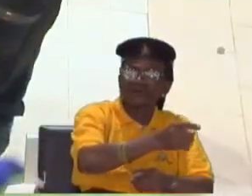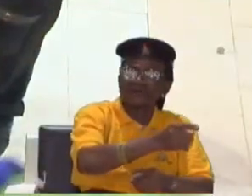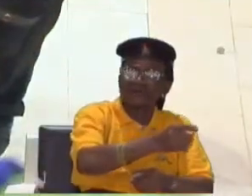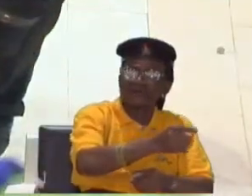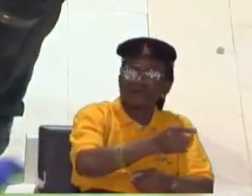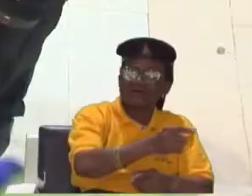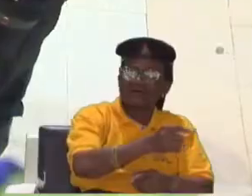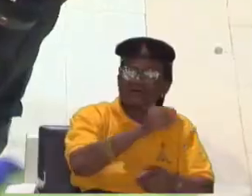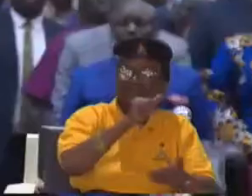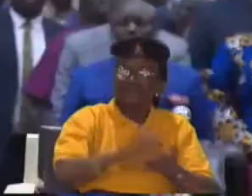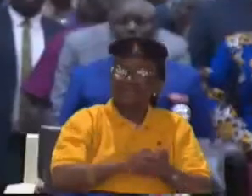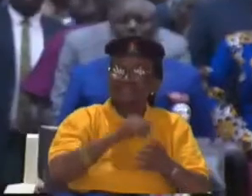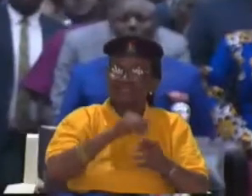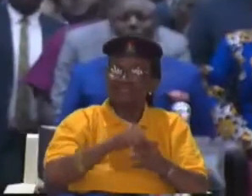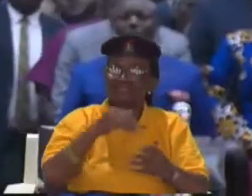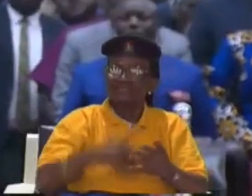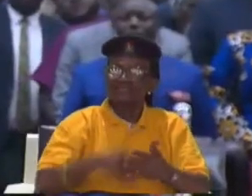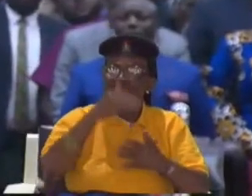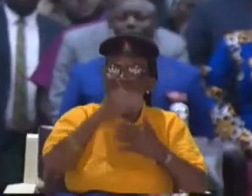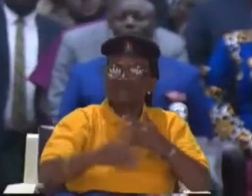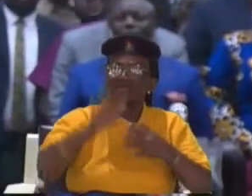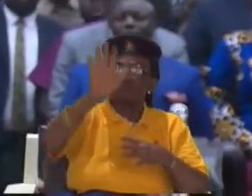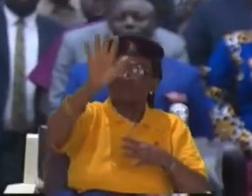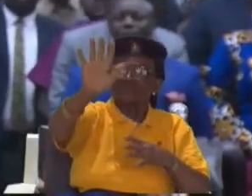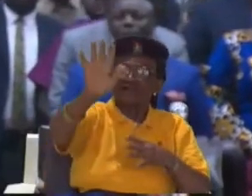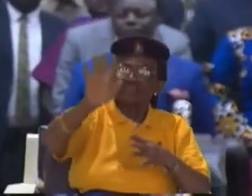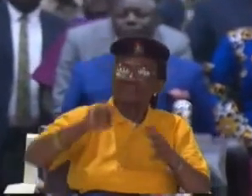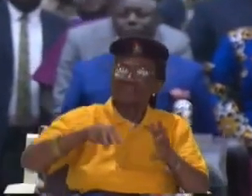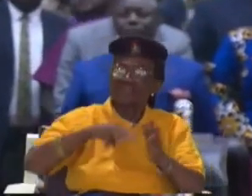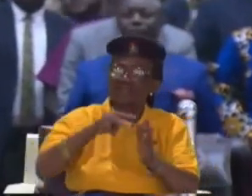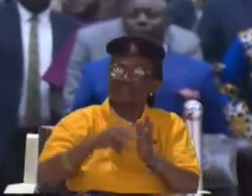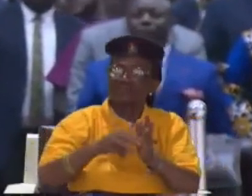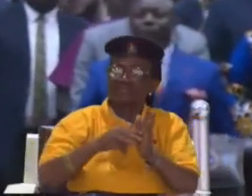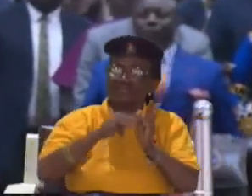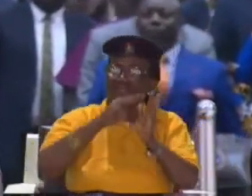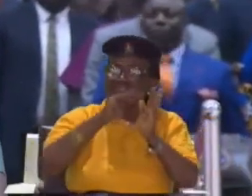that in the next 5 minutes,